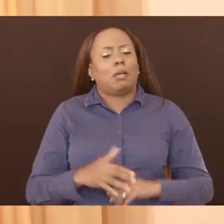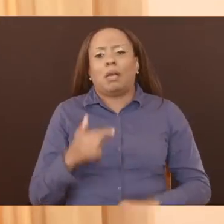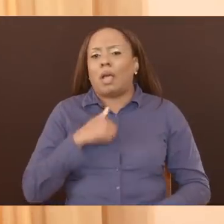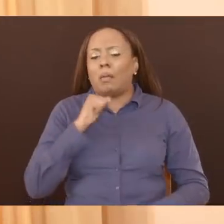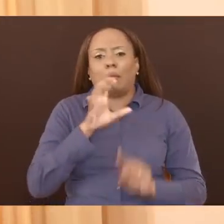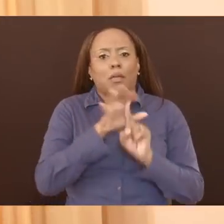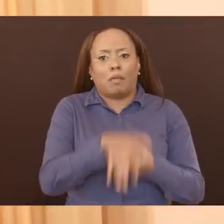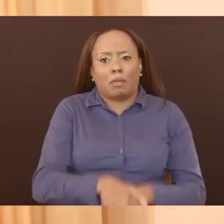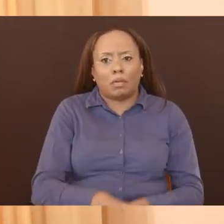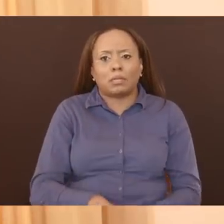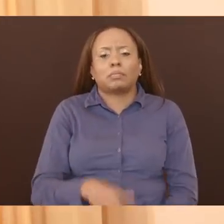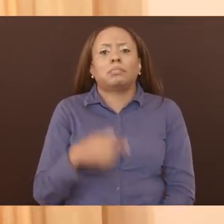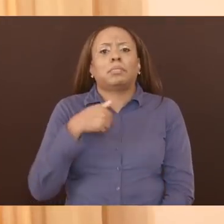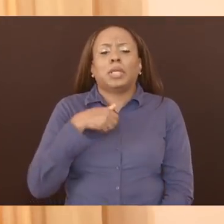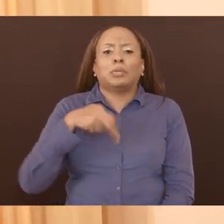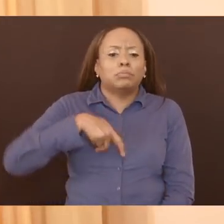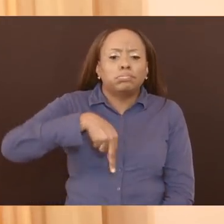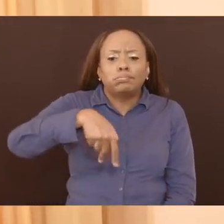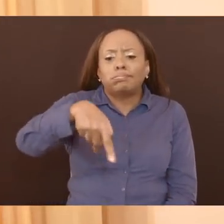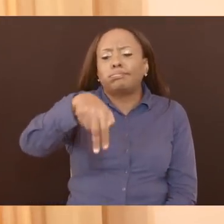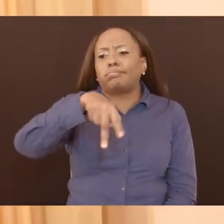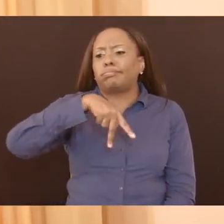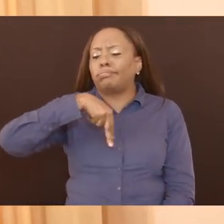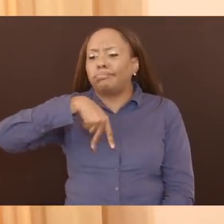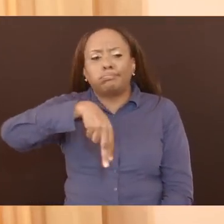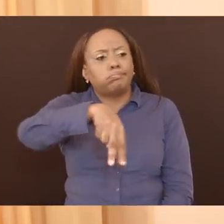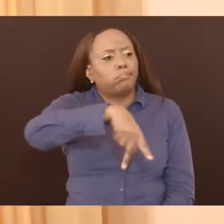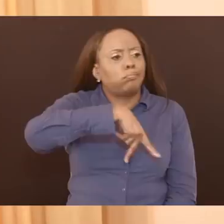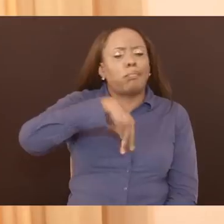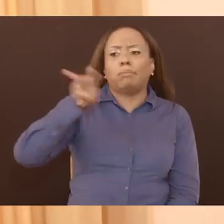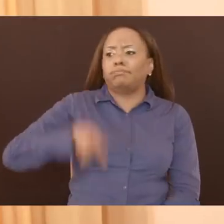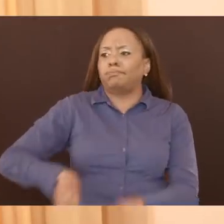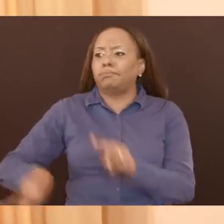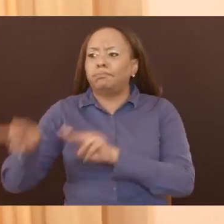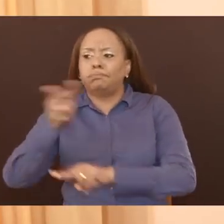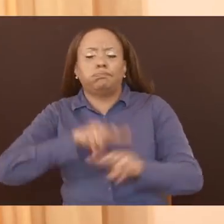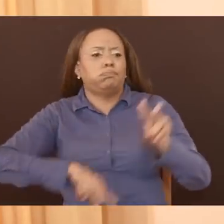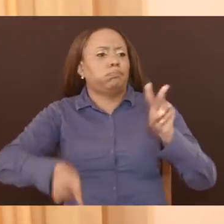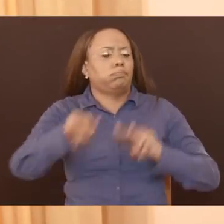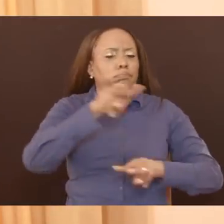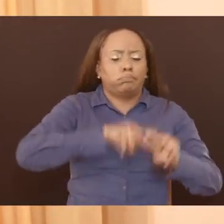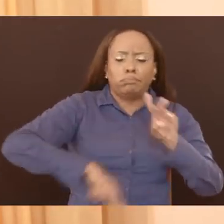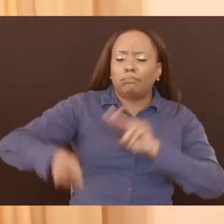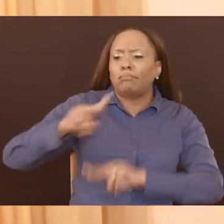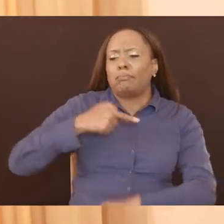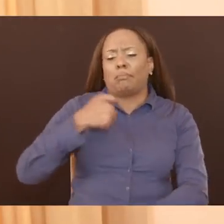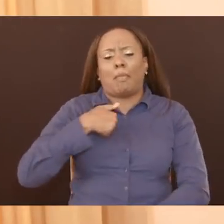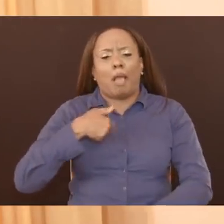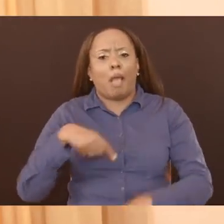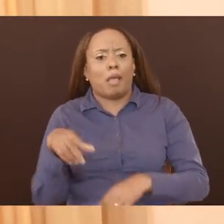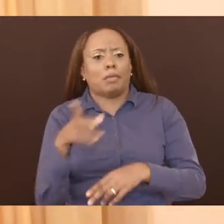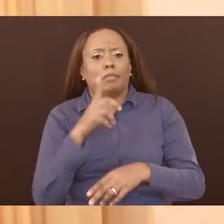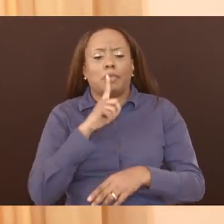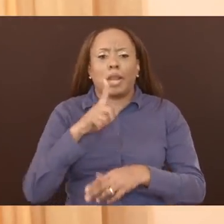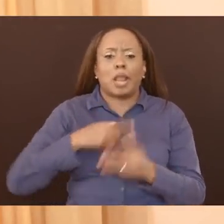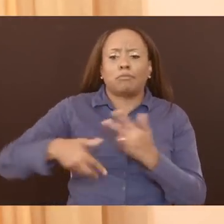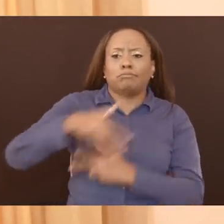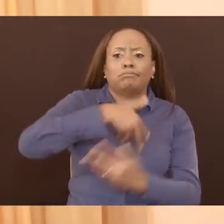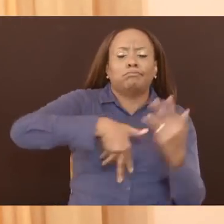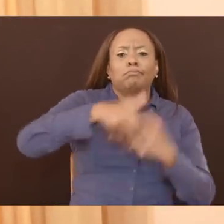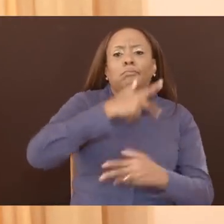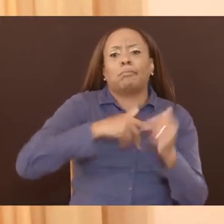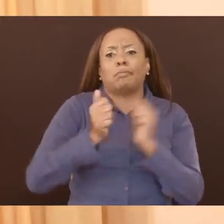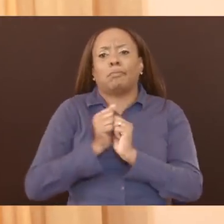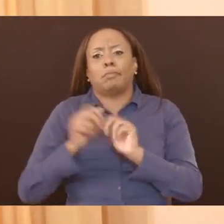around with my ministers, with members of the social partners in the last 2 to 3 weeks, we have been engaging, as I said on the last